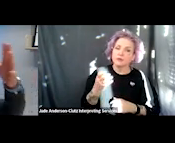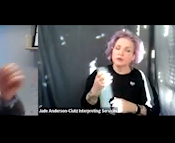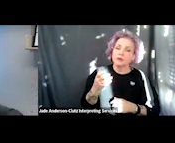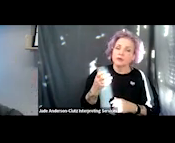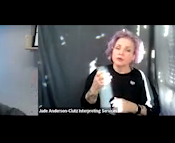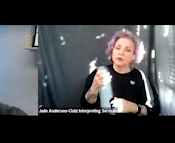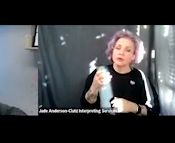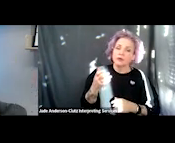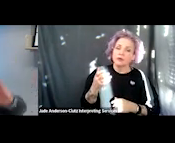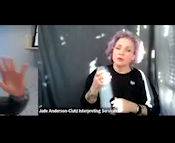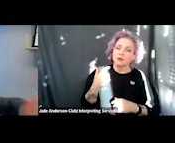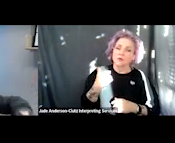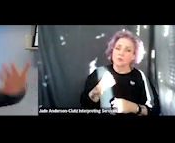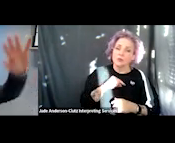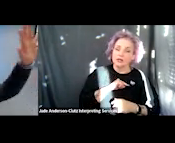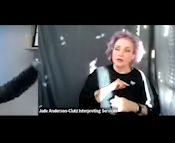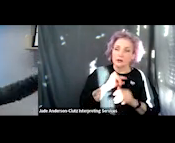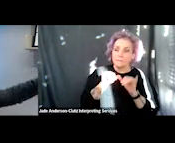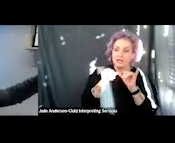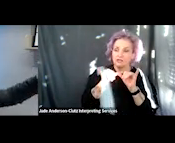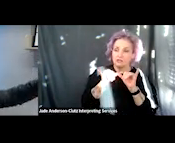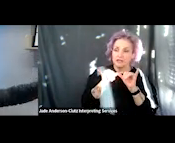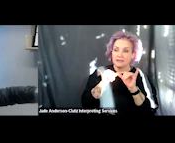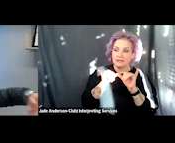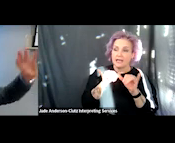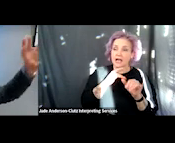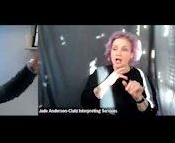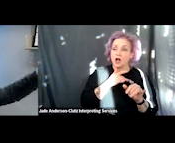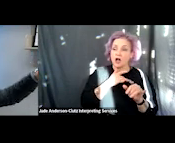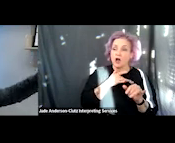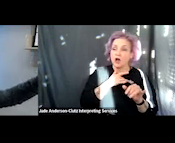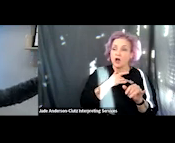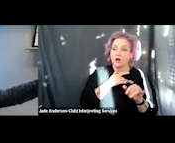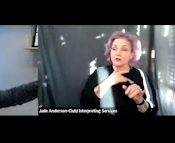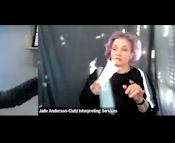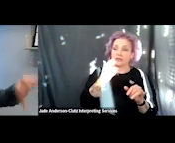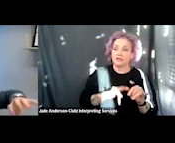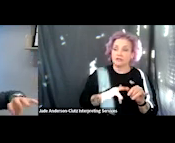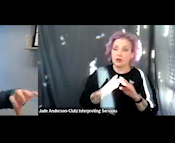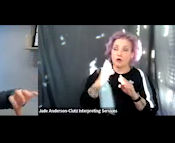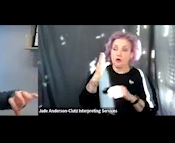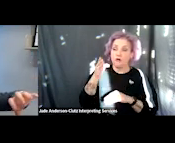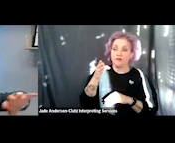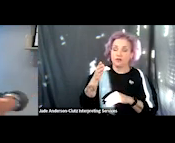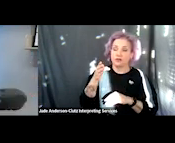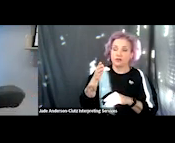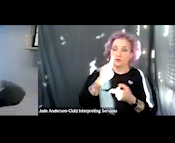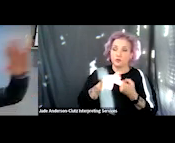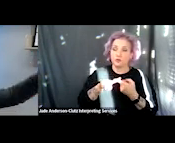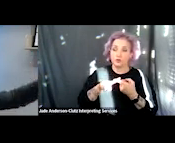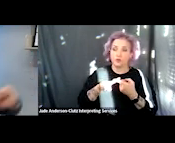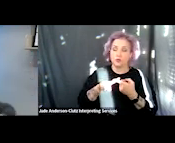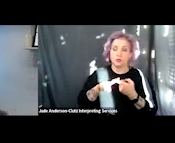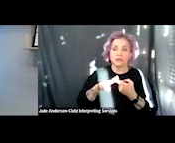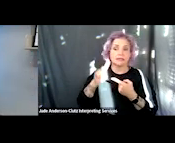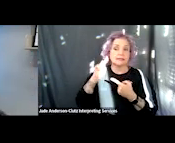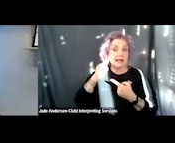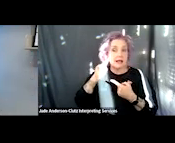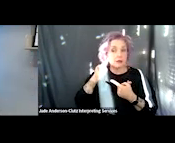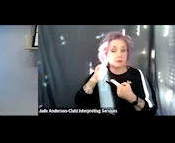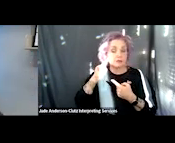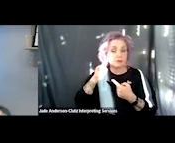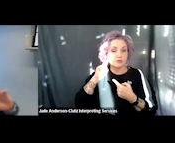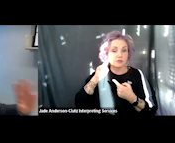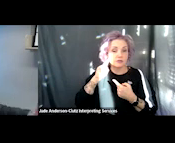measuring sensitization. If we look at another phenotype like just reactivity before sensitization, that shows a completely